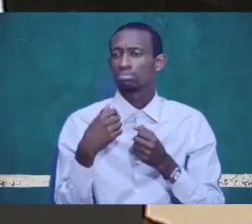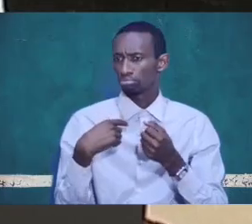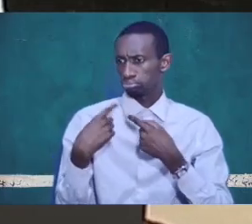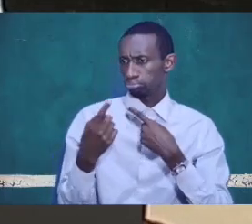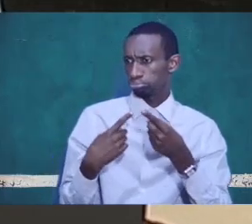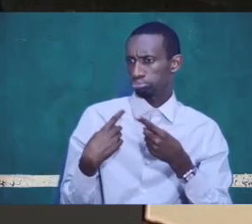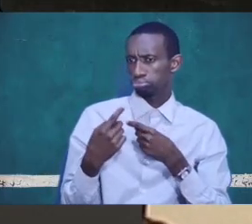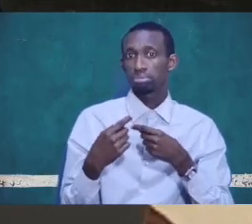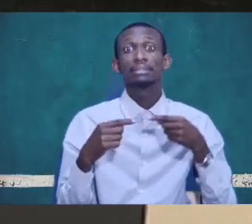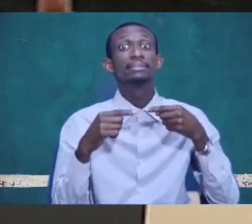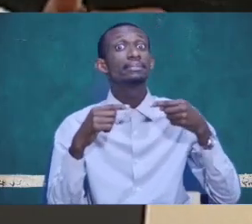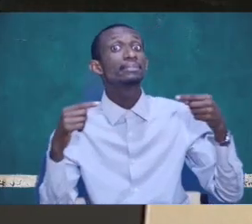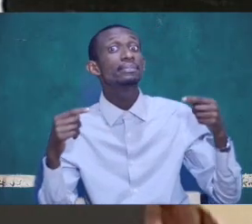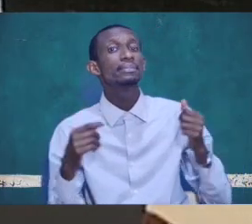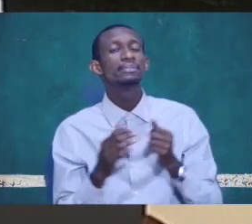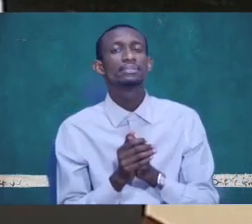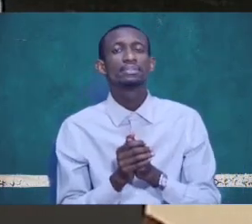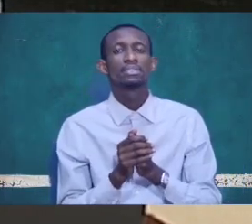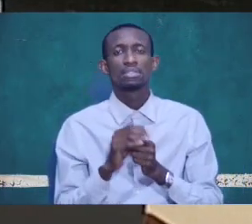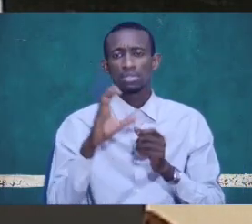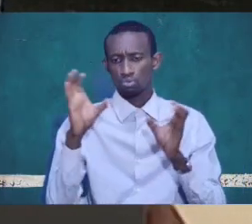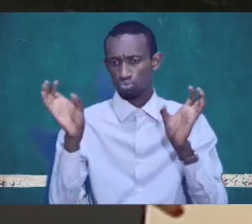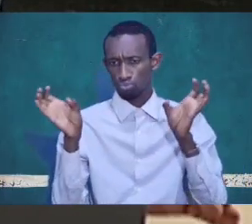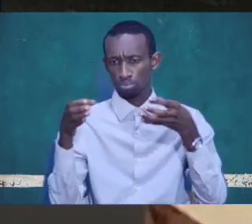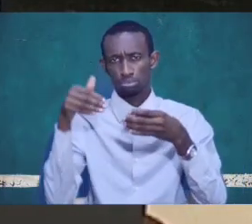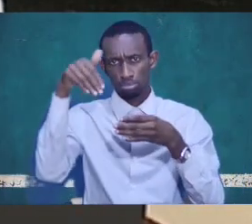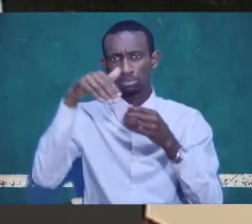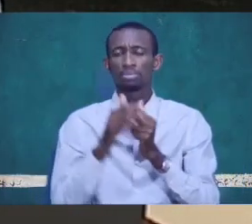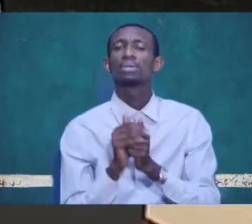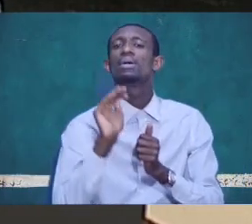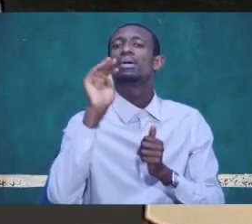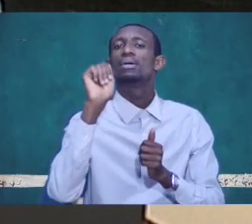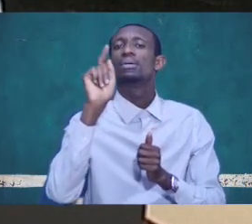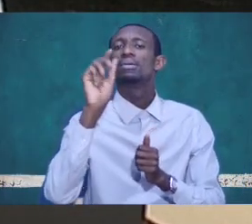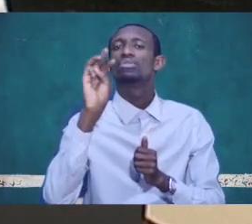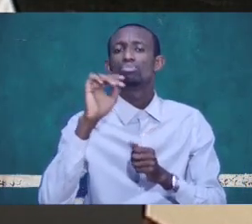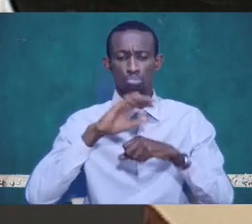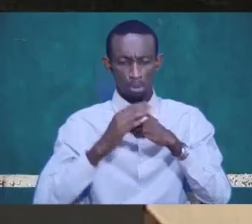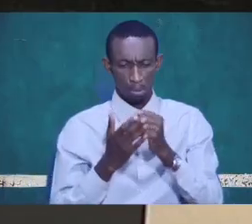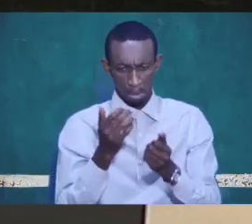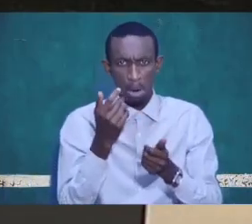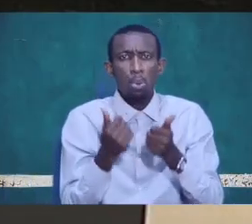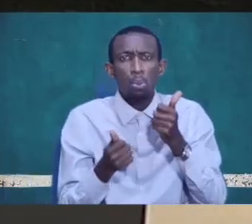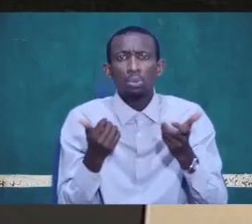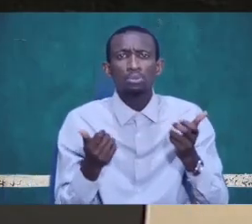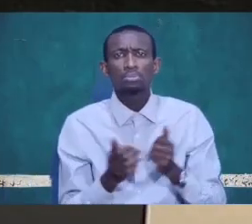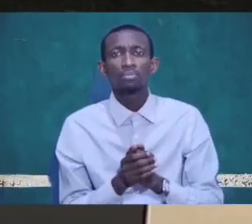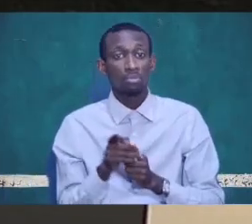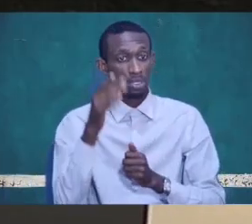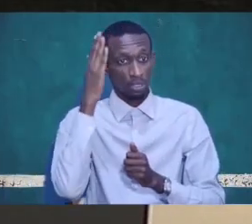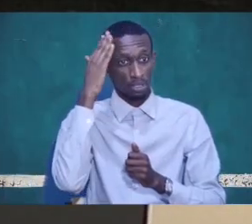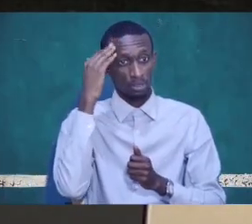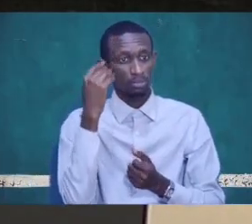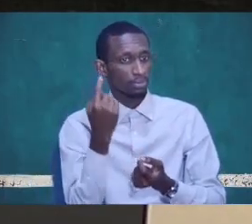different compositions, particles which compose the atom. We know some of